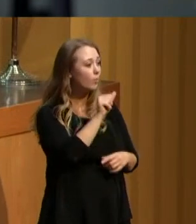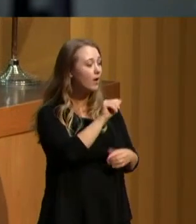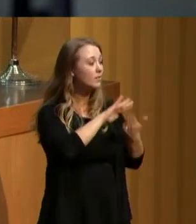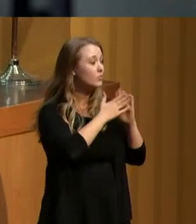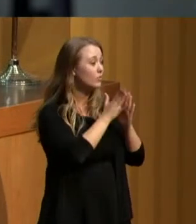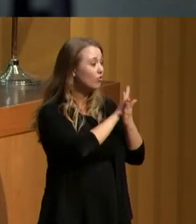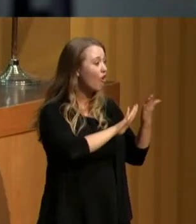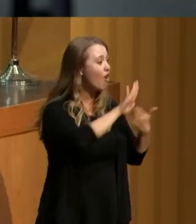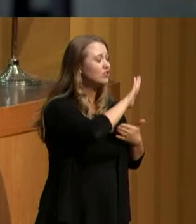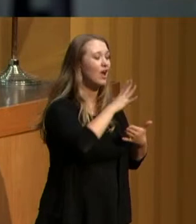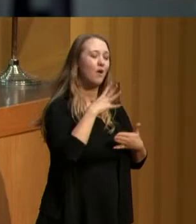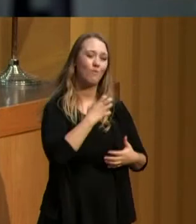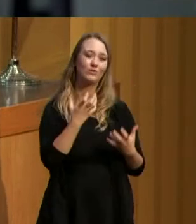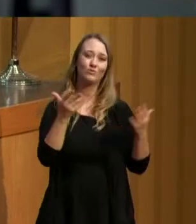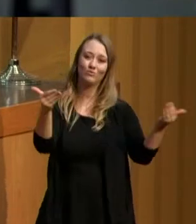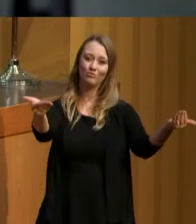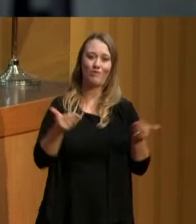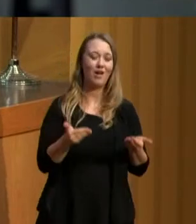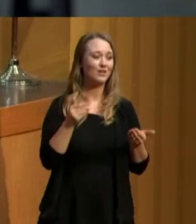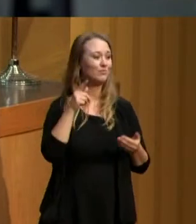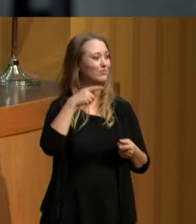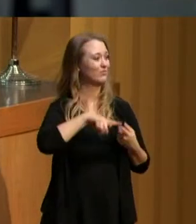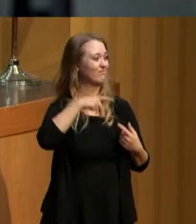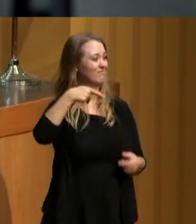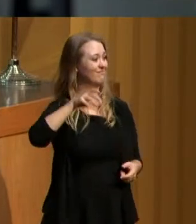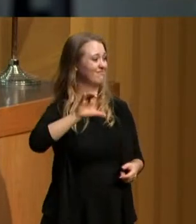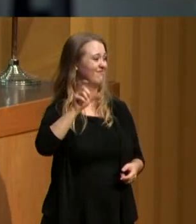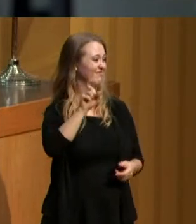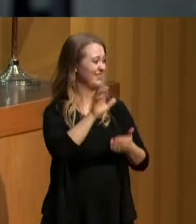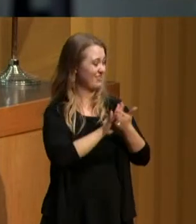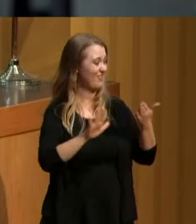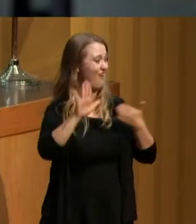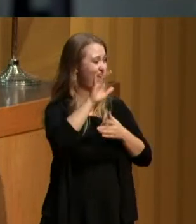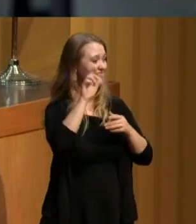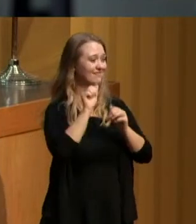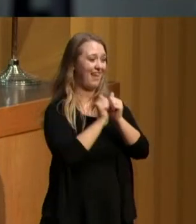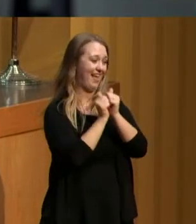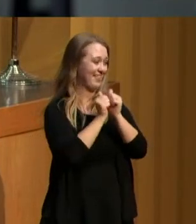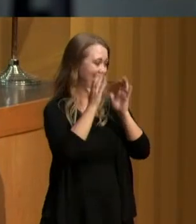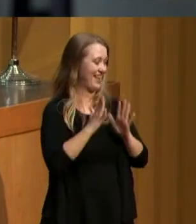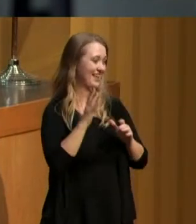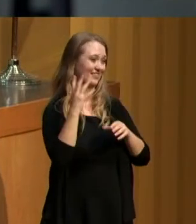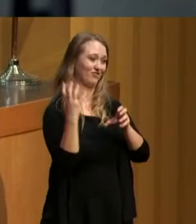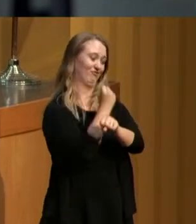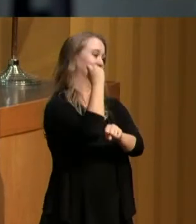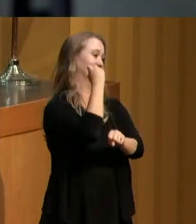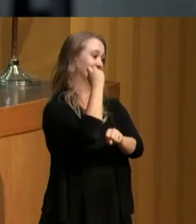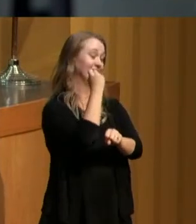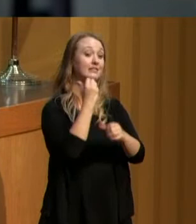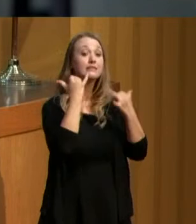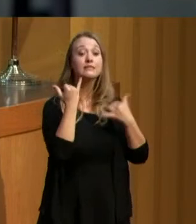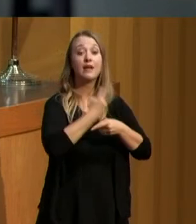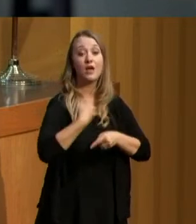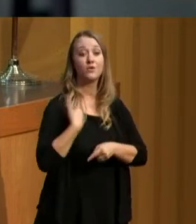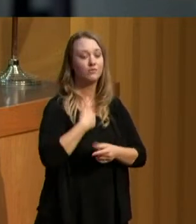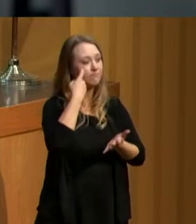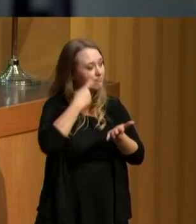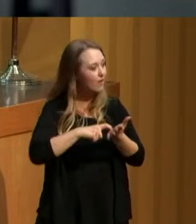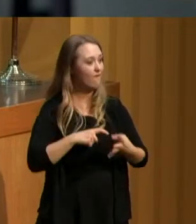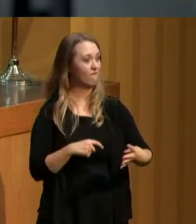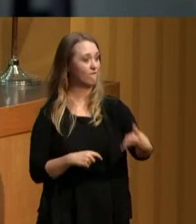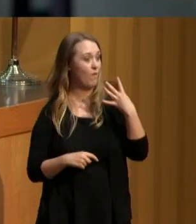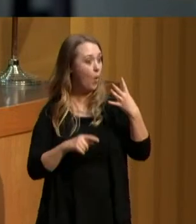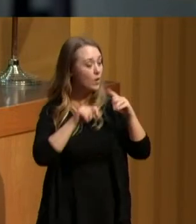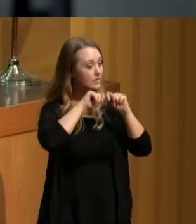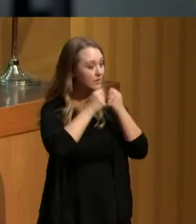for our Phoenix College athletics champions. Today, we will be recognizing the 4 teams from Phoenix College who made it to the